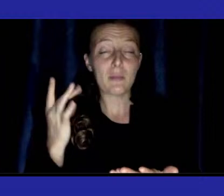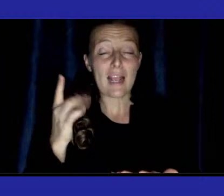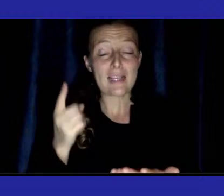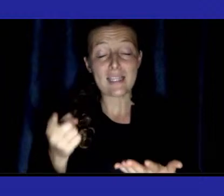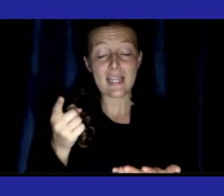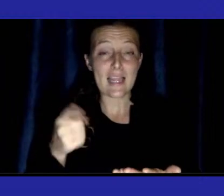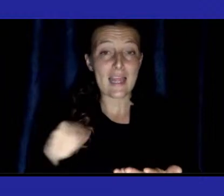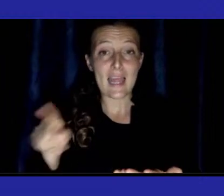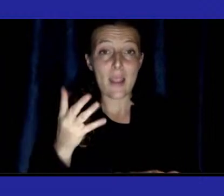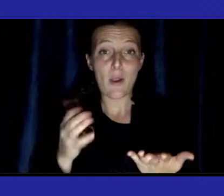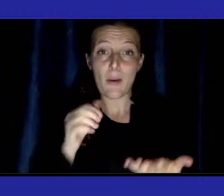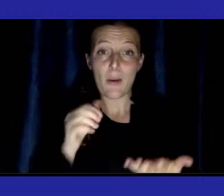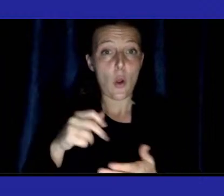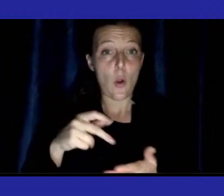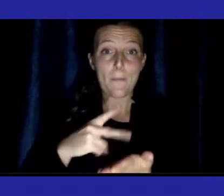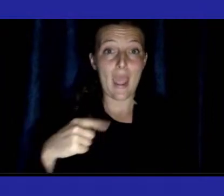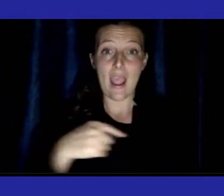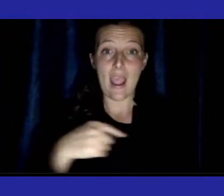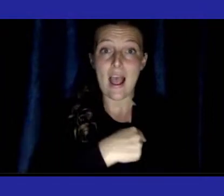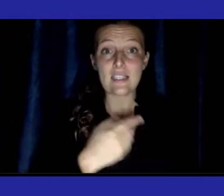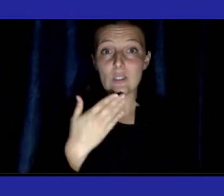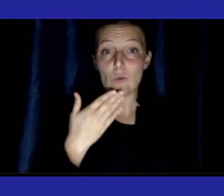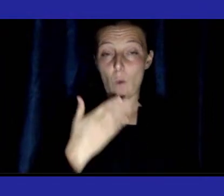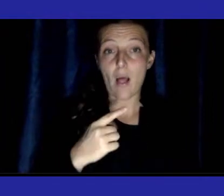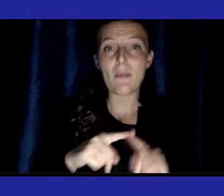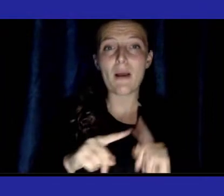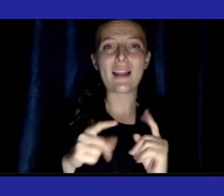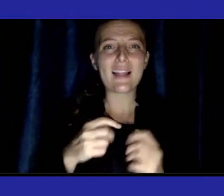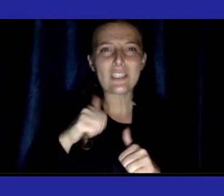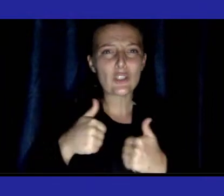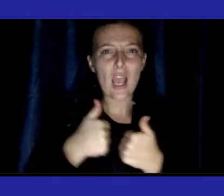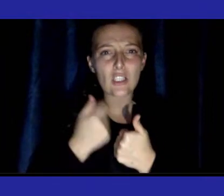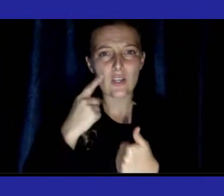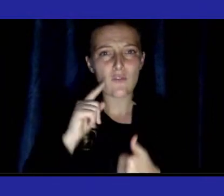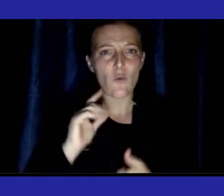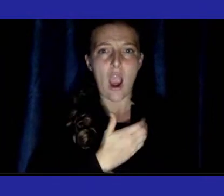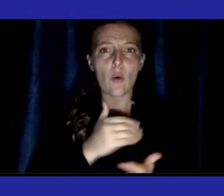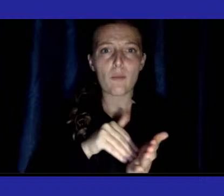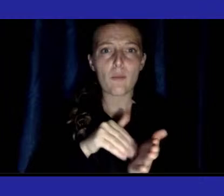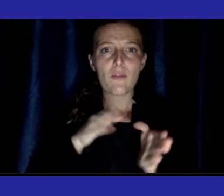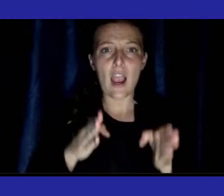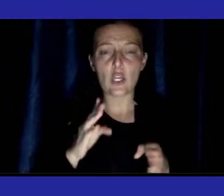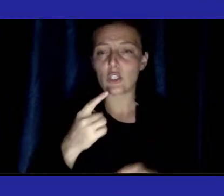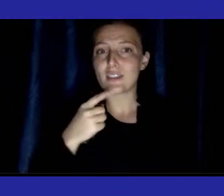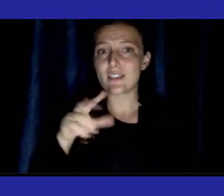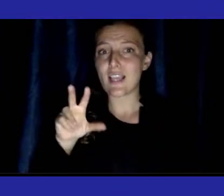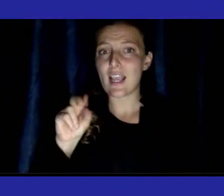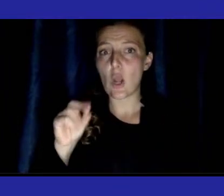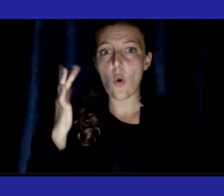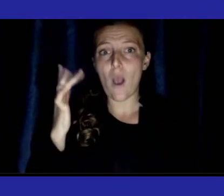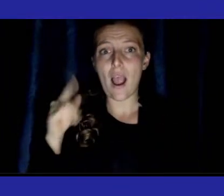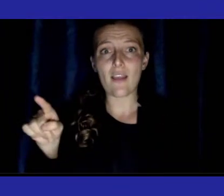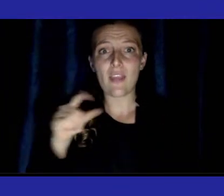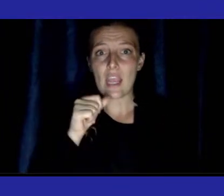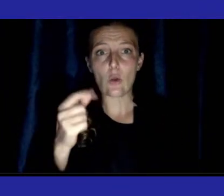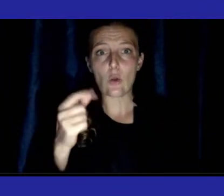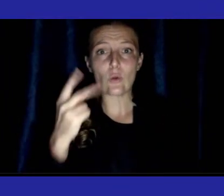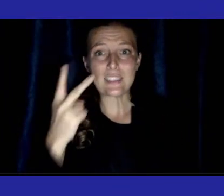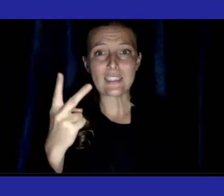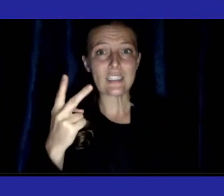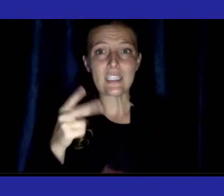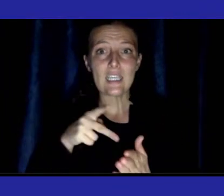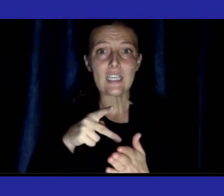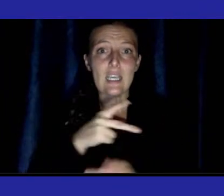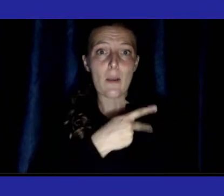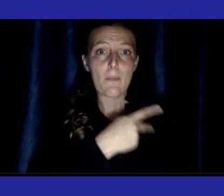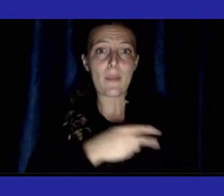so difficult for our providers to say no because To our anyone. provider, because they don't see patients in terms of insurance status and we don't really